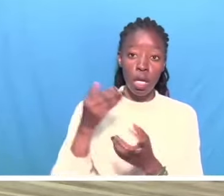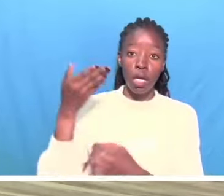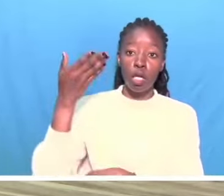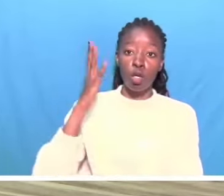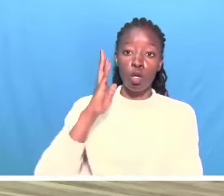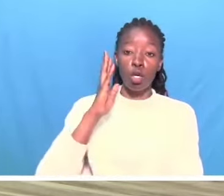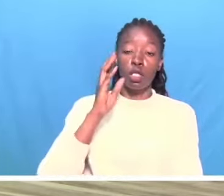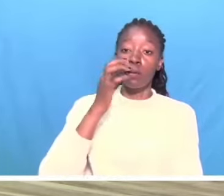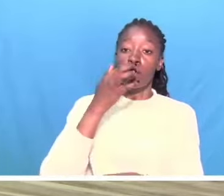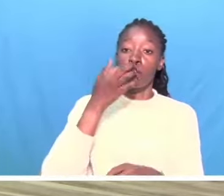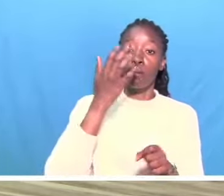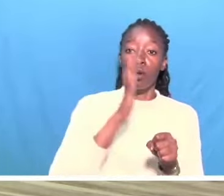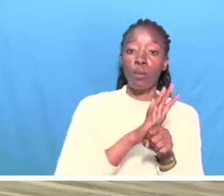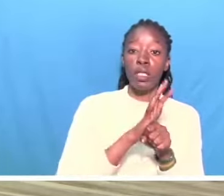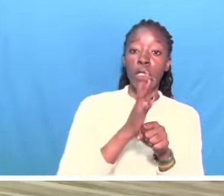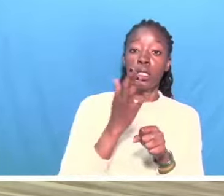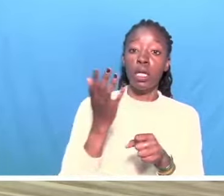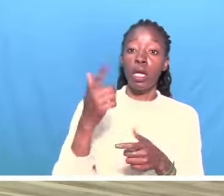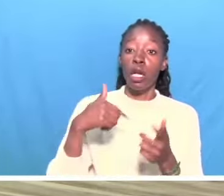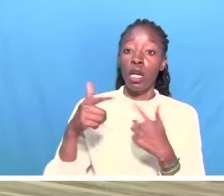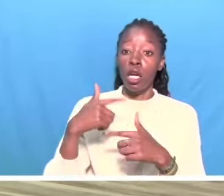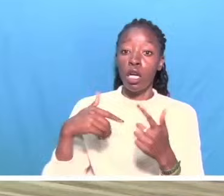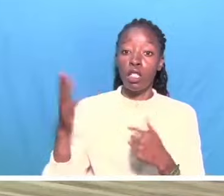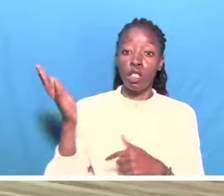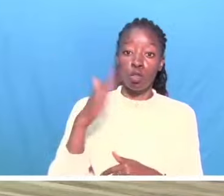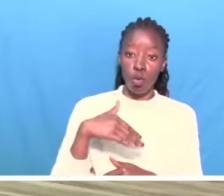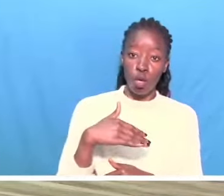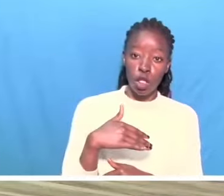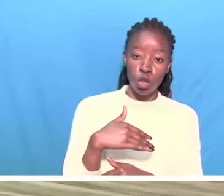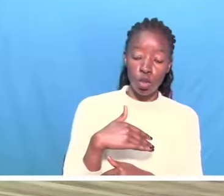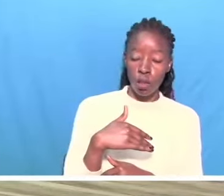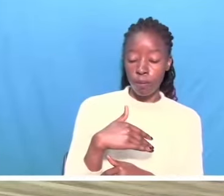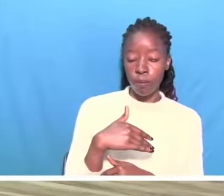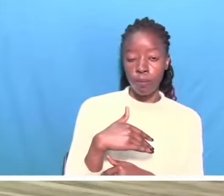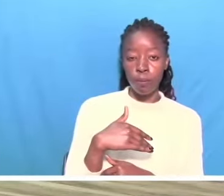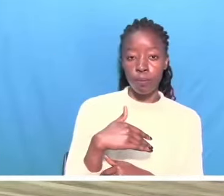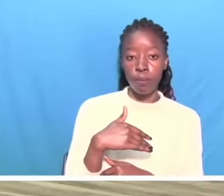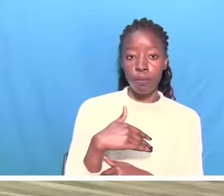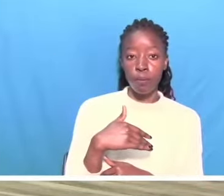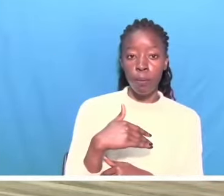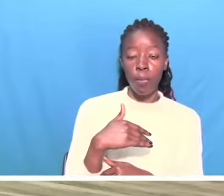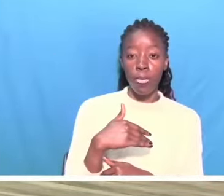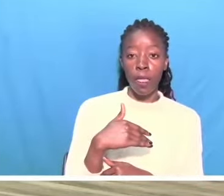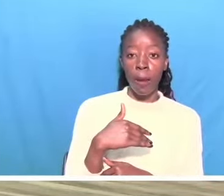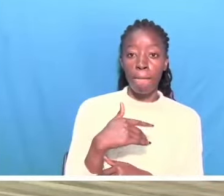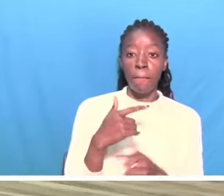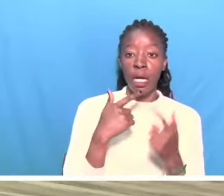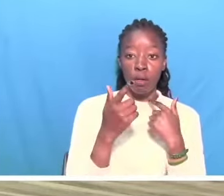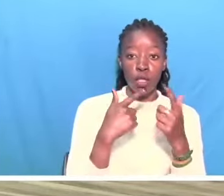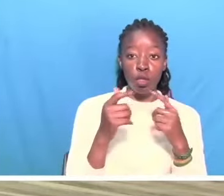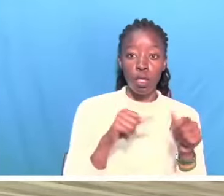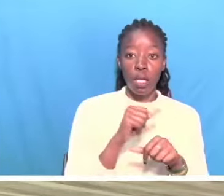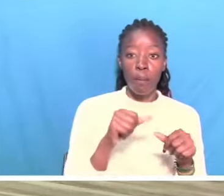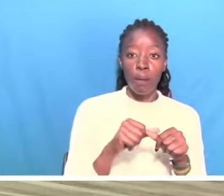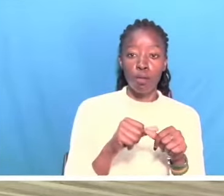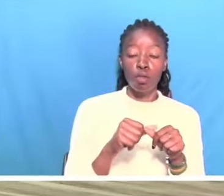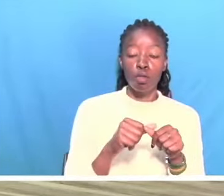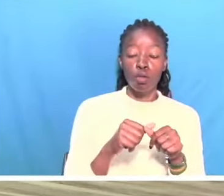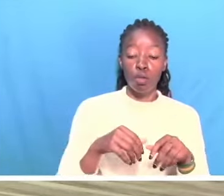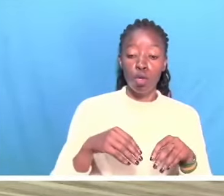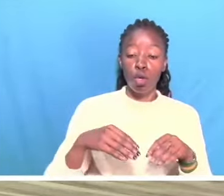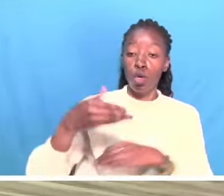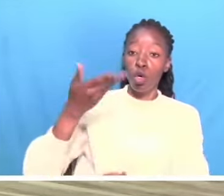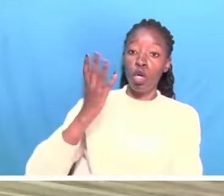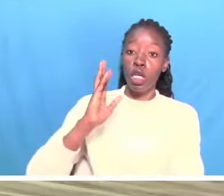but condemnation for those who do not keep his word and his will. We talked about God giving them up to their